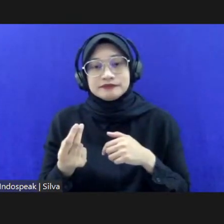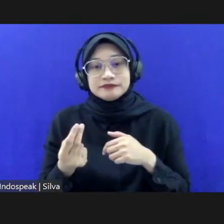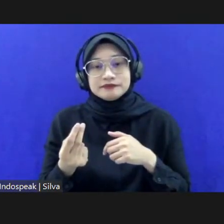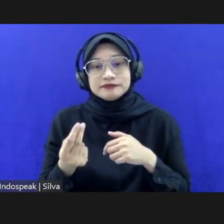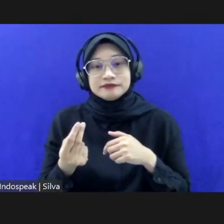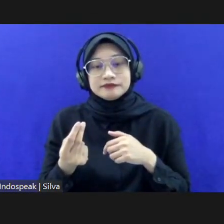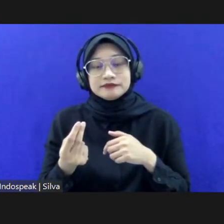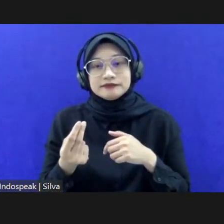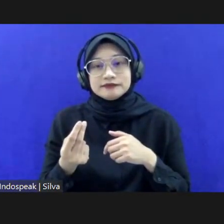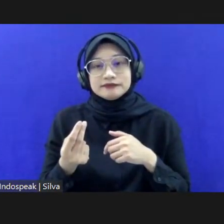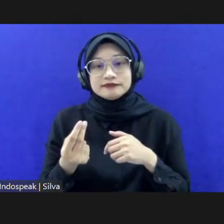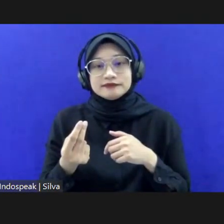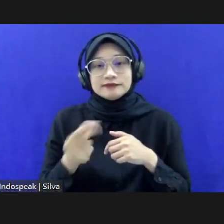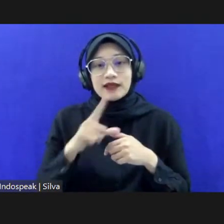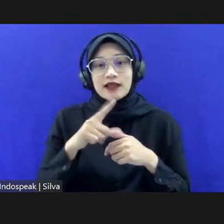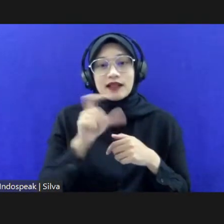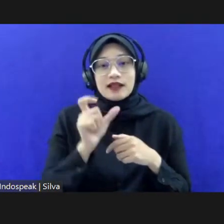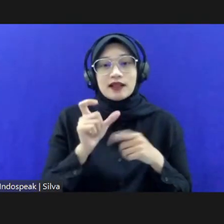yours.